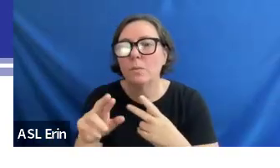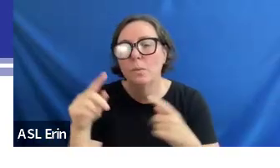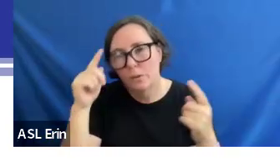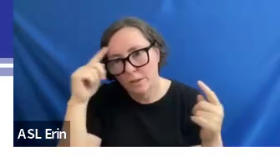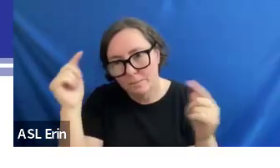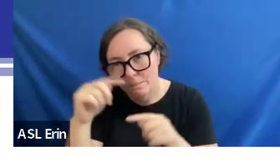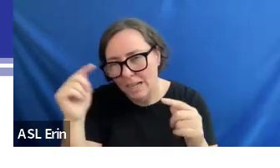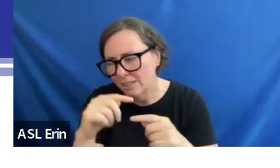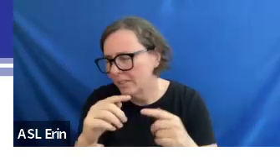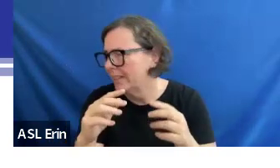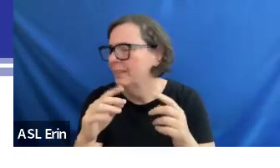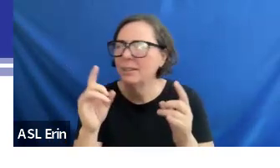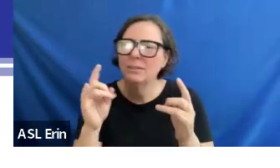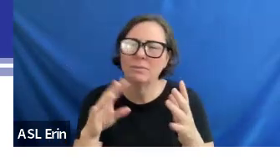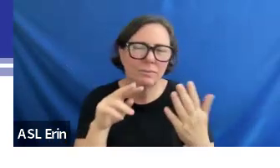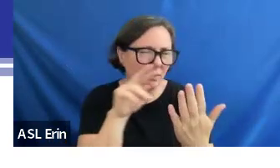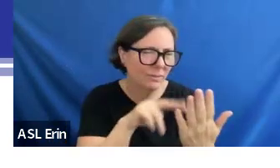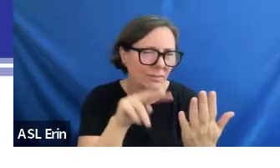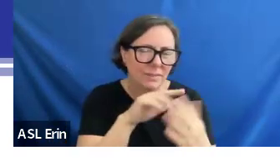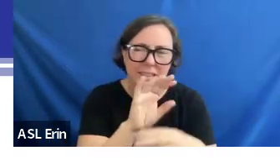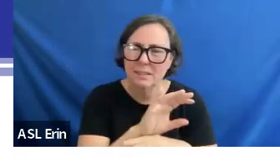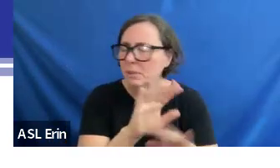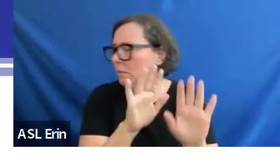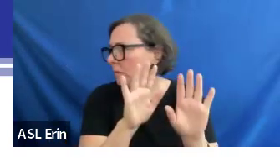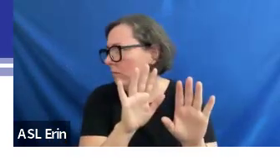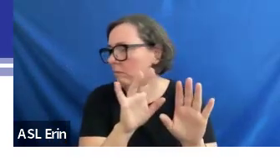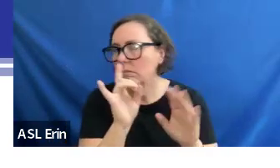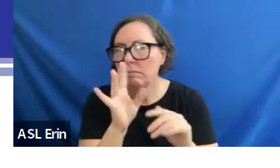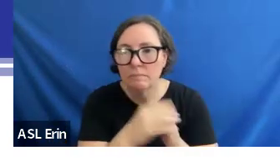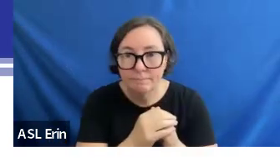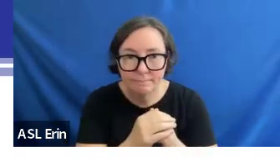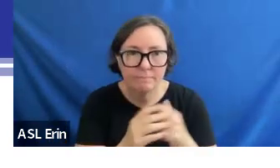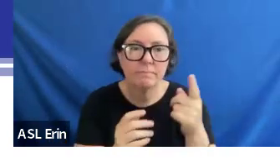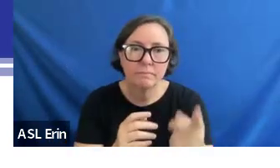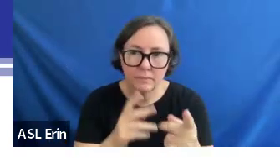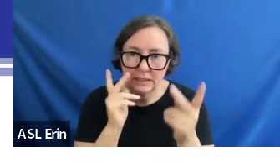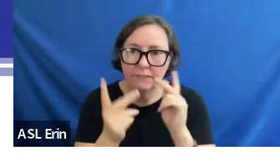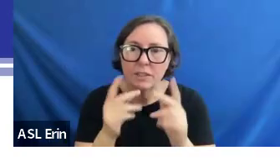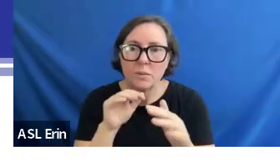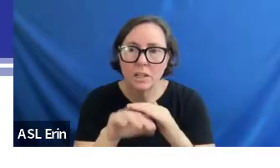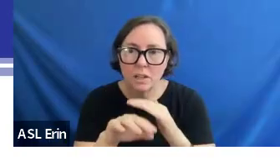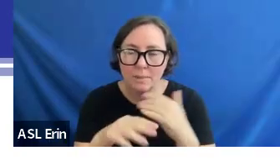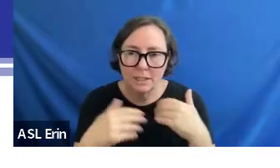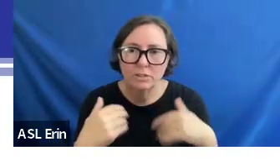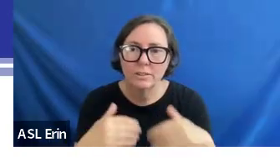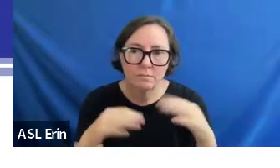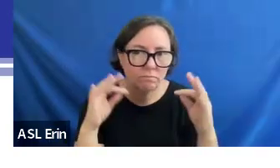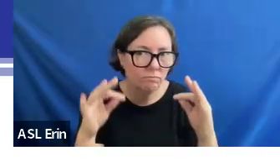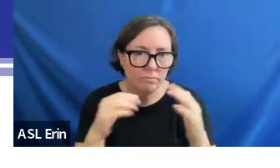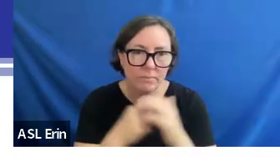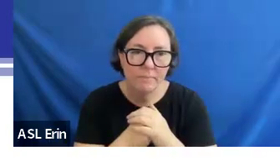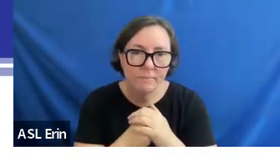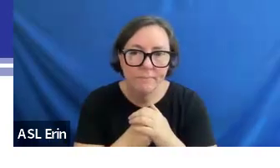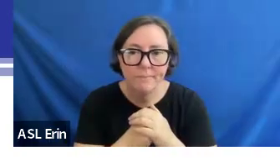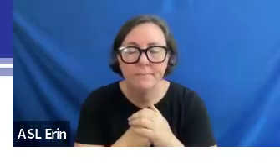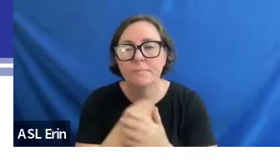migraines, all sorts of people can use visual accommodations and things we're going to look at on